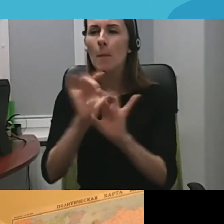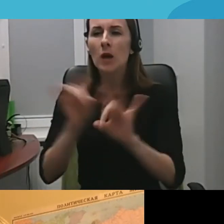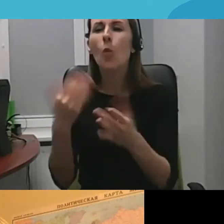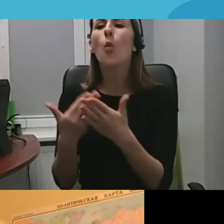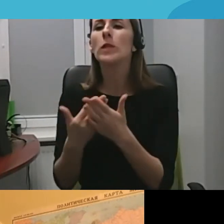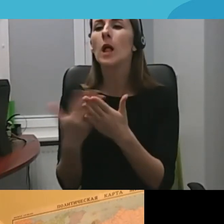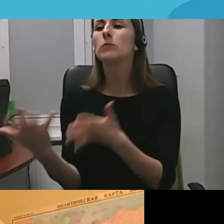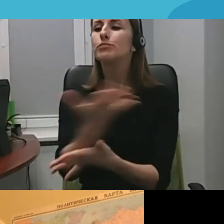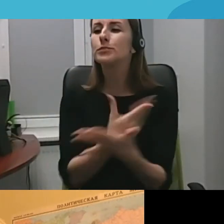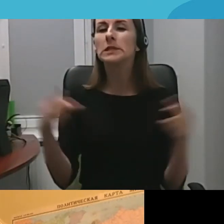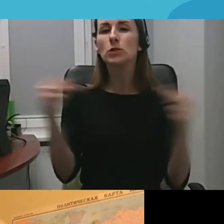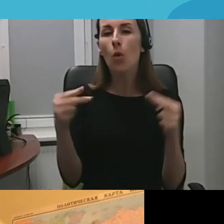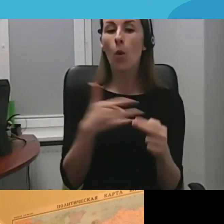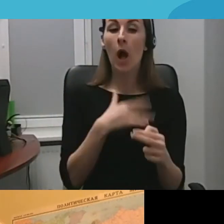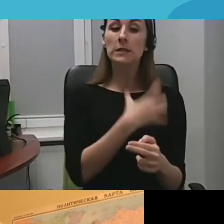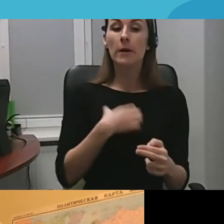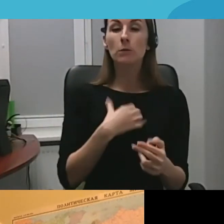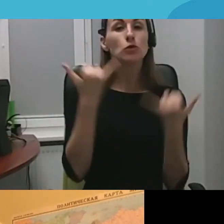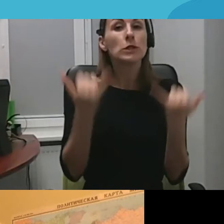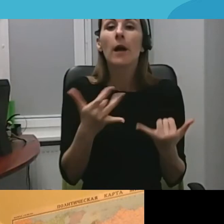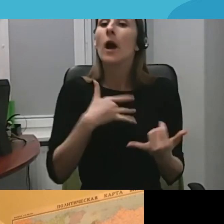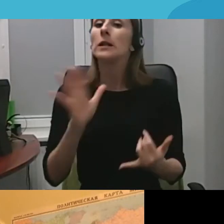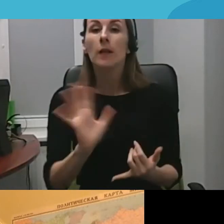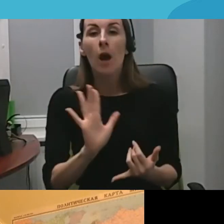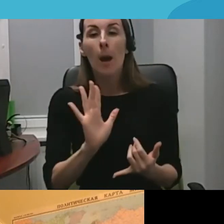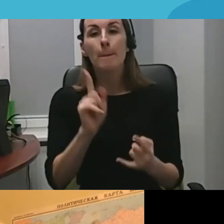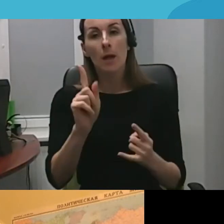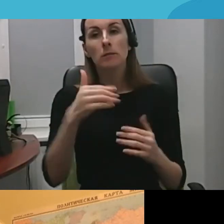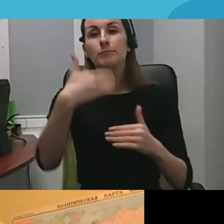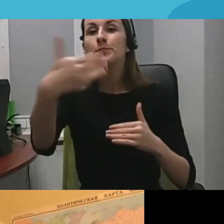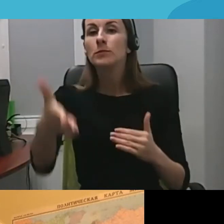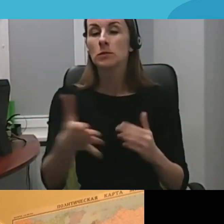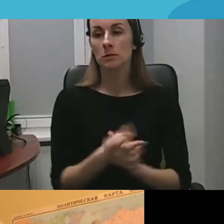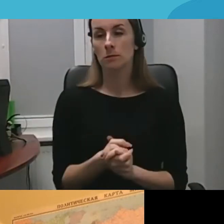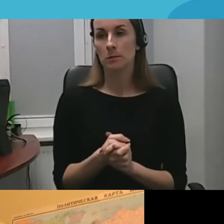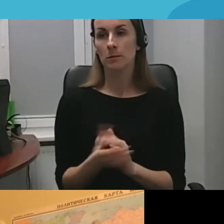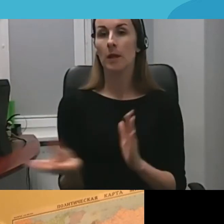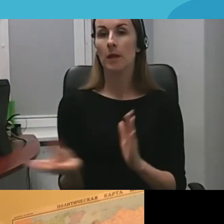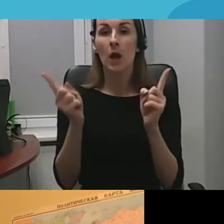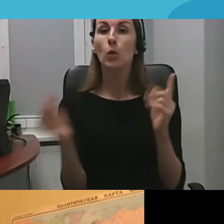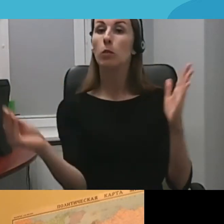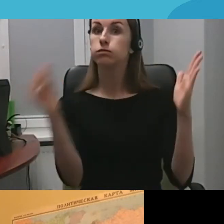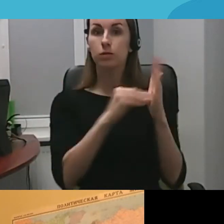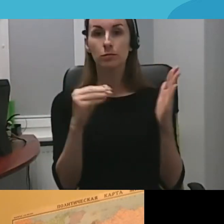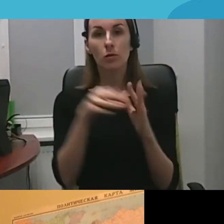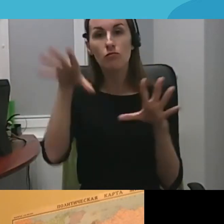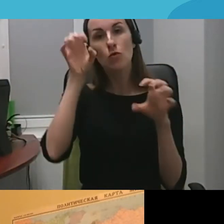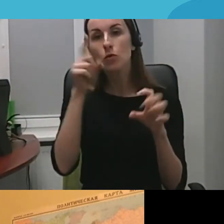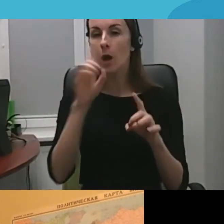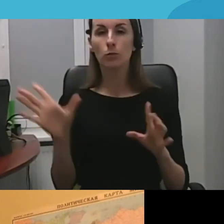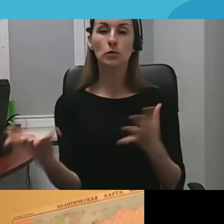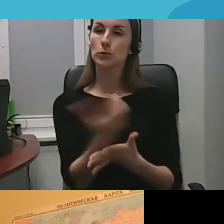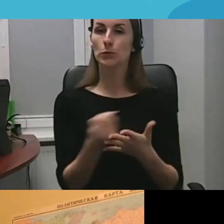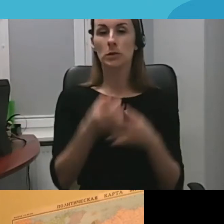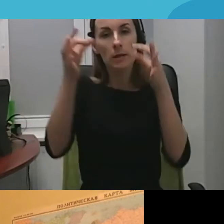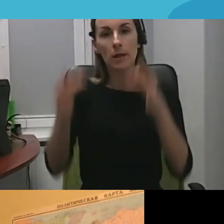not document it as we are doing this, you will never be, this justice will never, will never